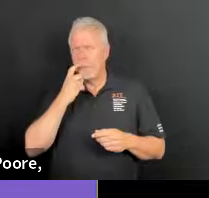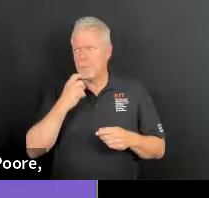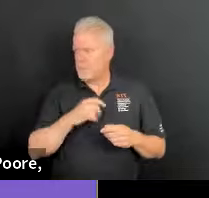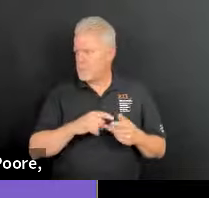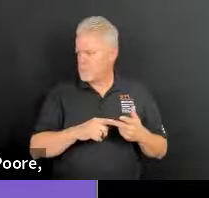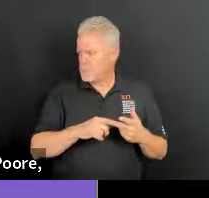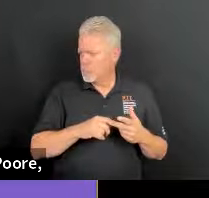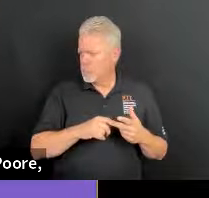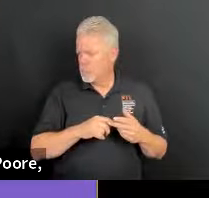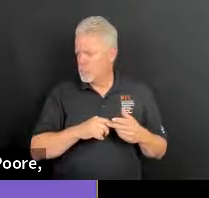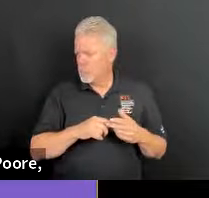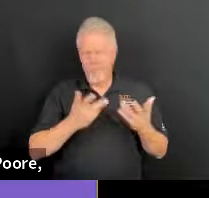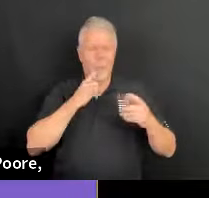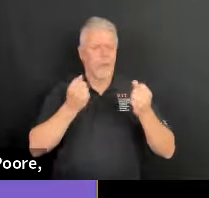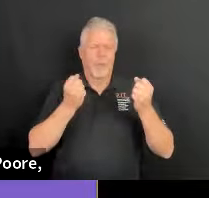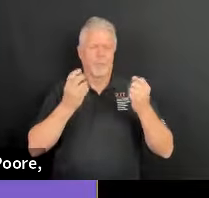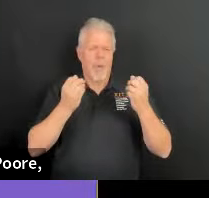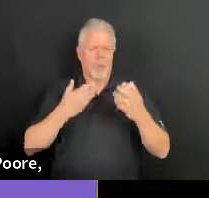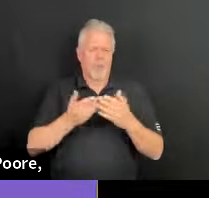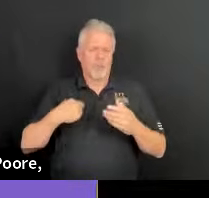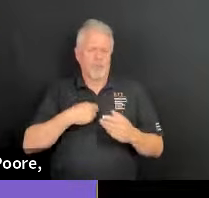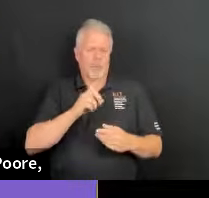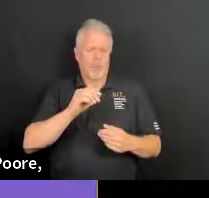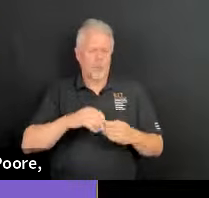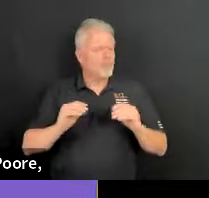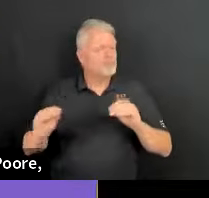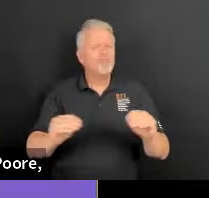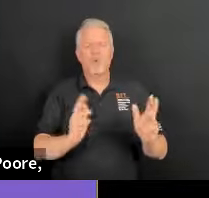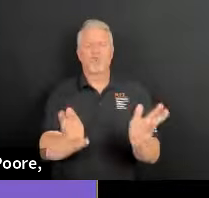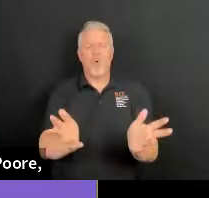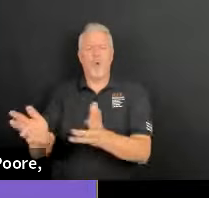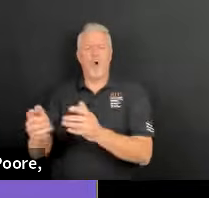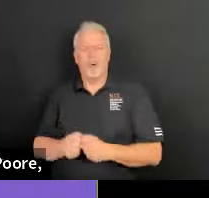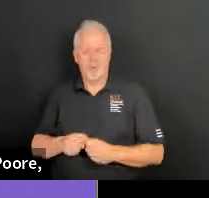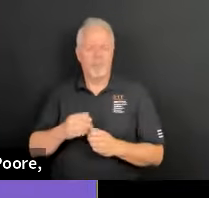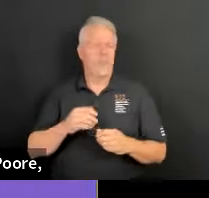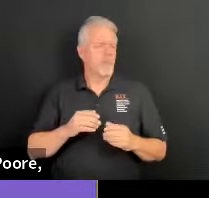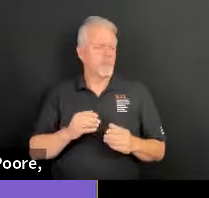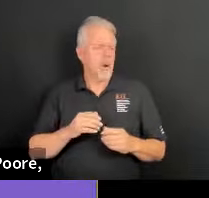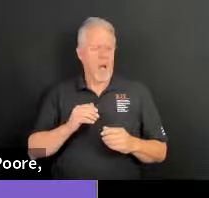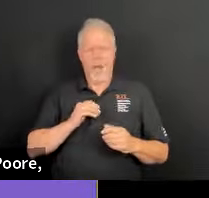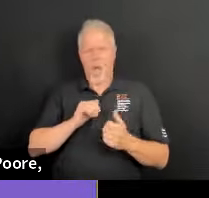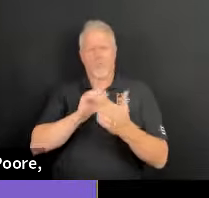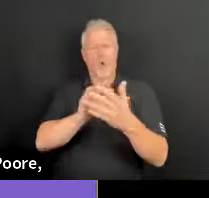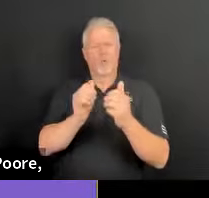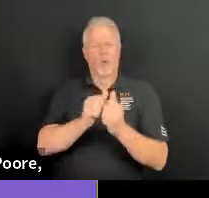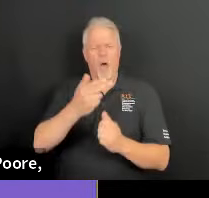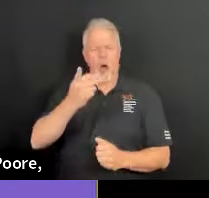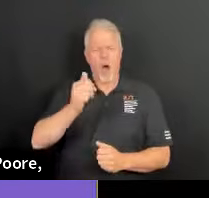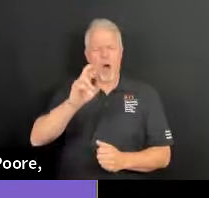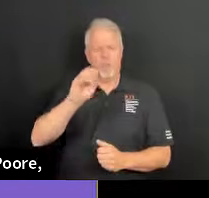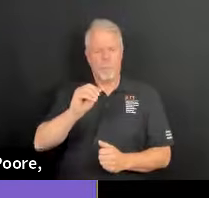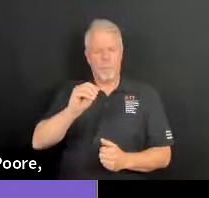using that hashtag to spread awareness as well. And there are many, many things that we are doing just to start the